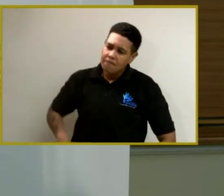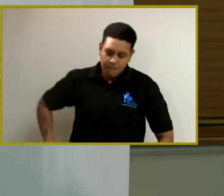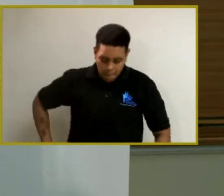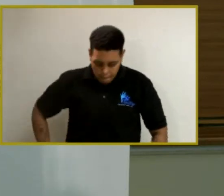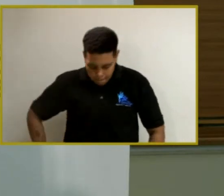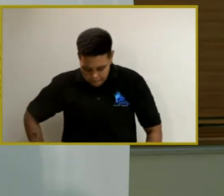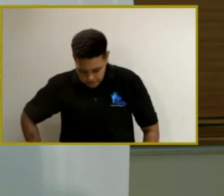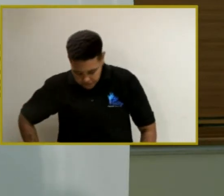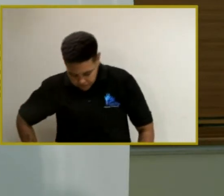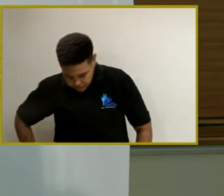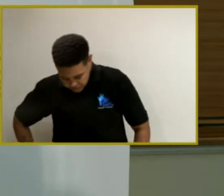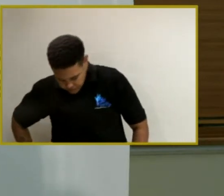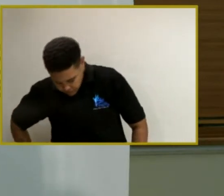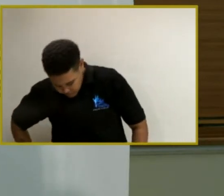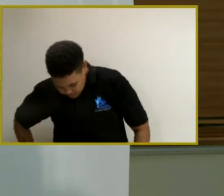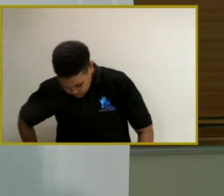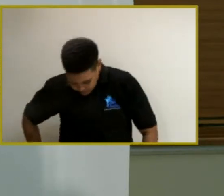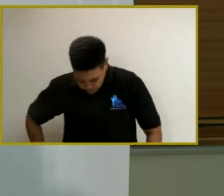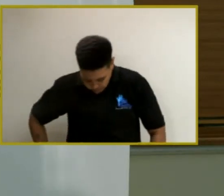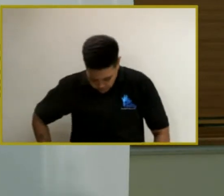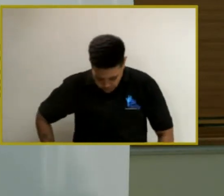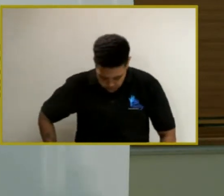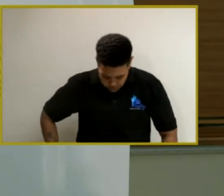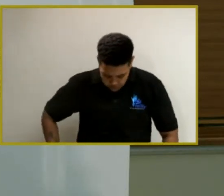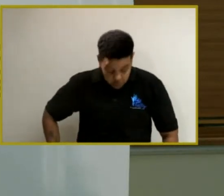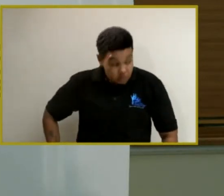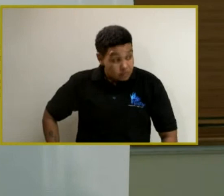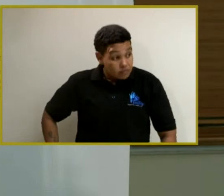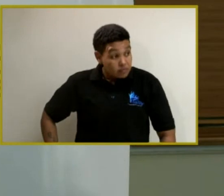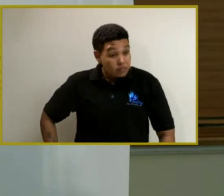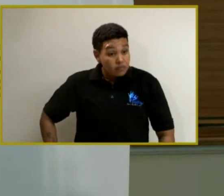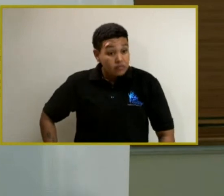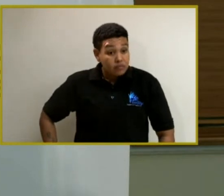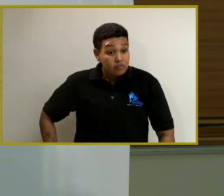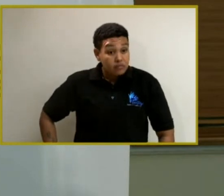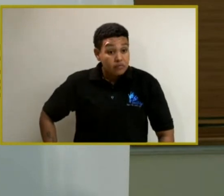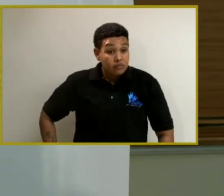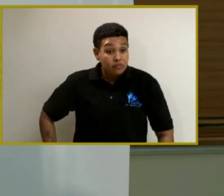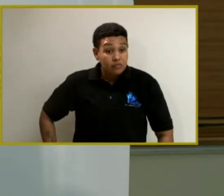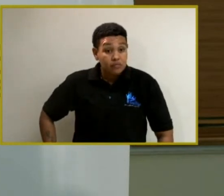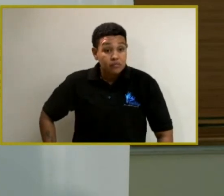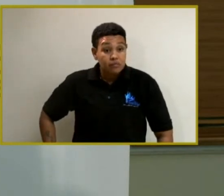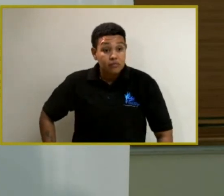terms of the, what was the other question, Stephen?